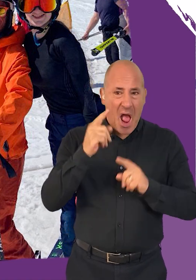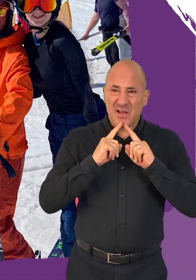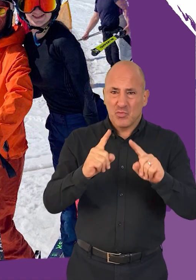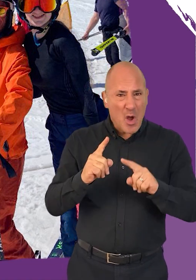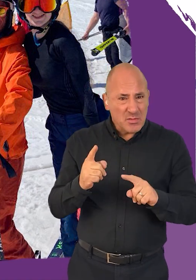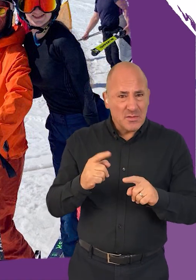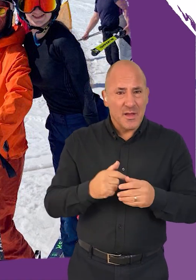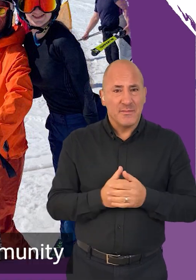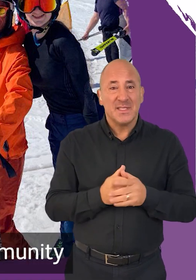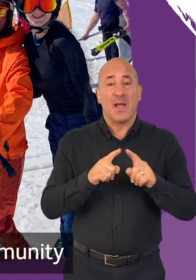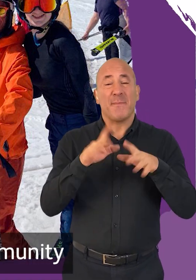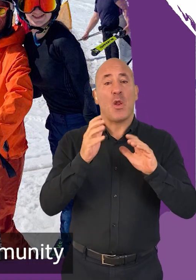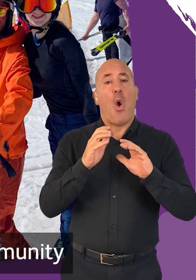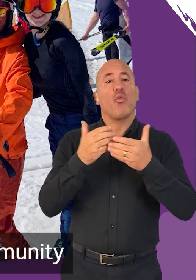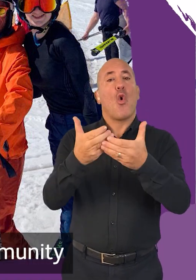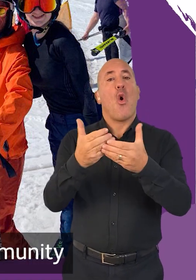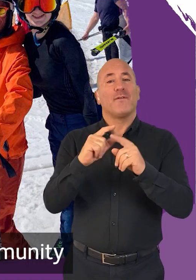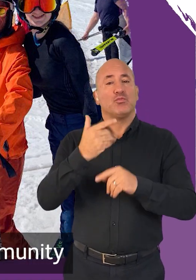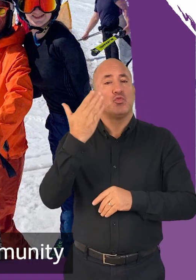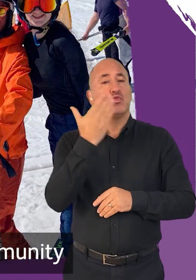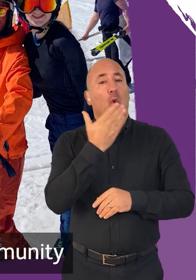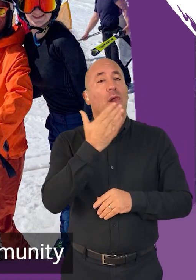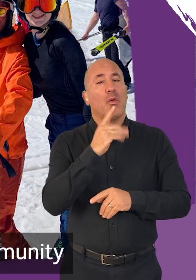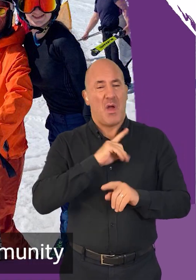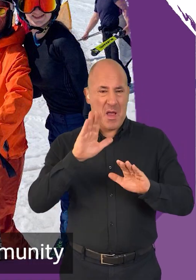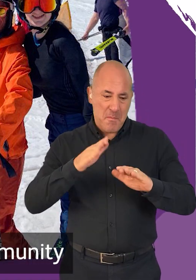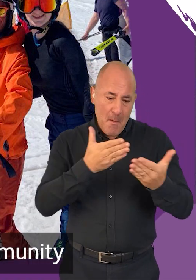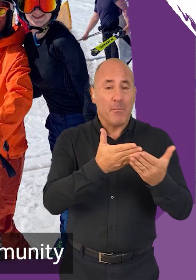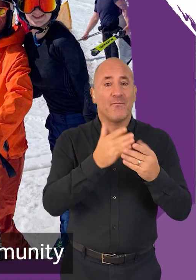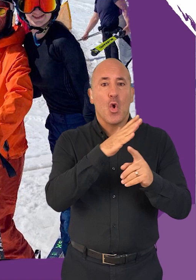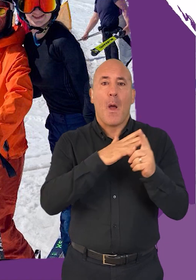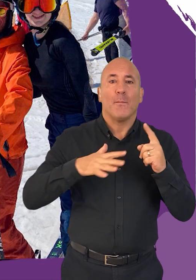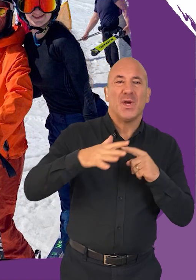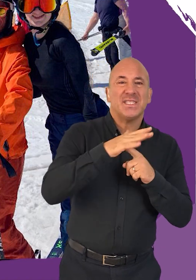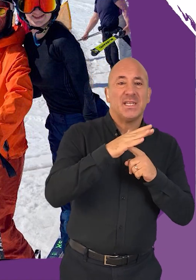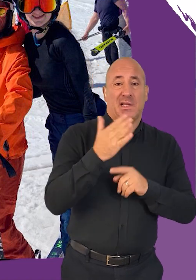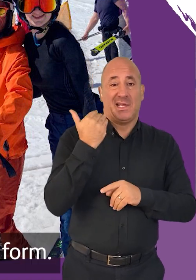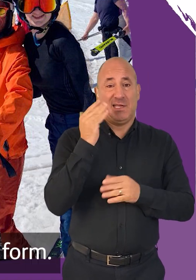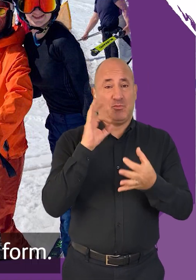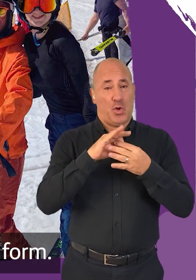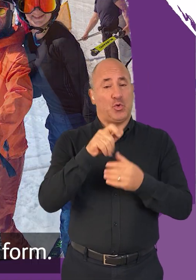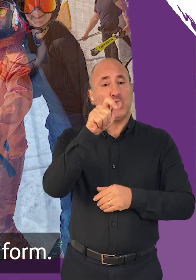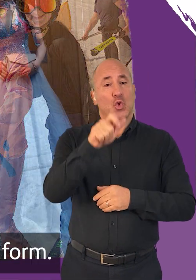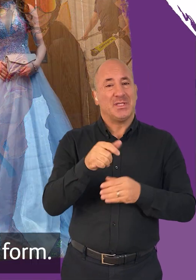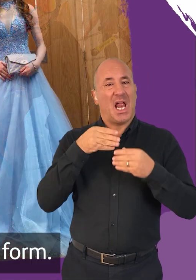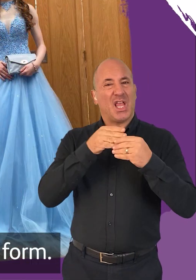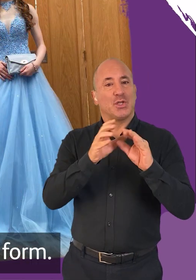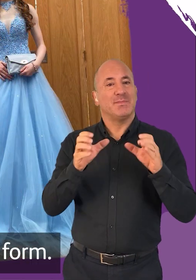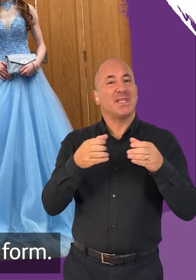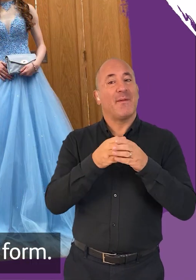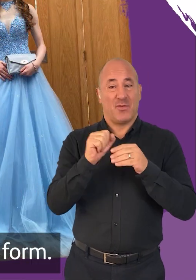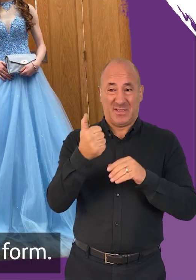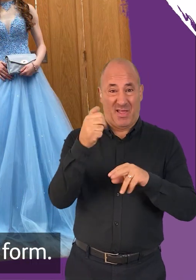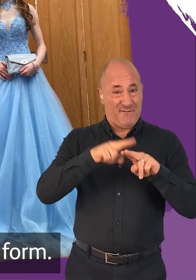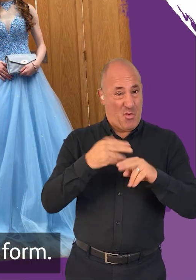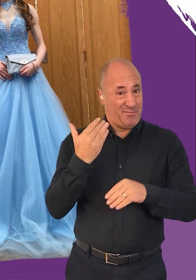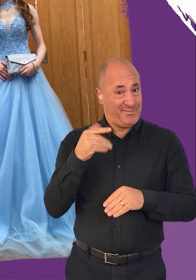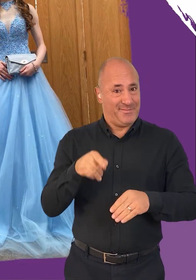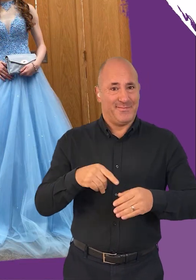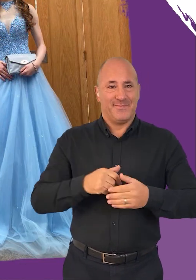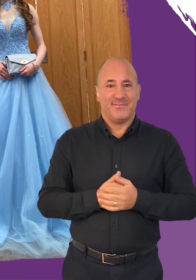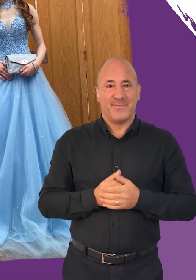well. Ruby also won an award at school for services to the community and recently joined the student leadership team in her sixth